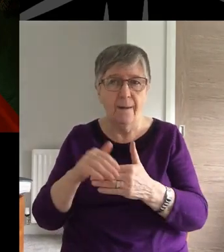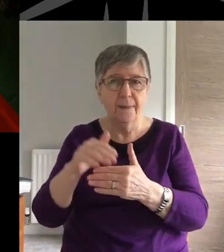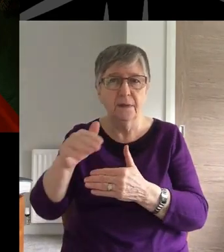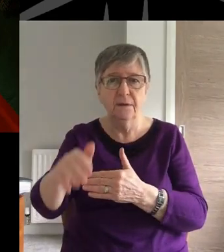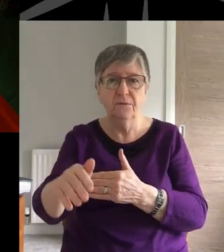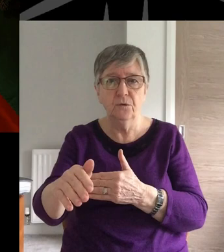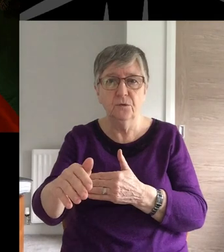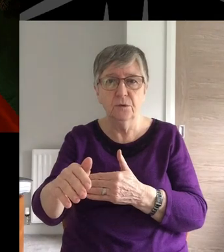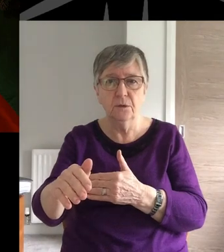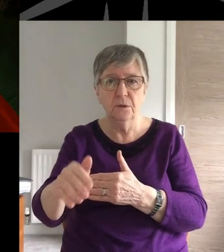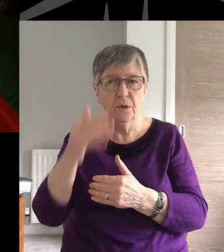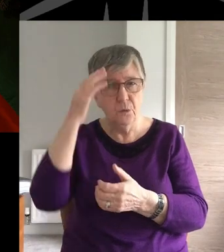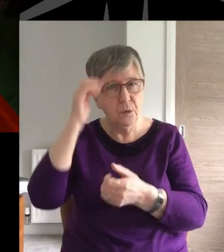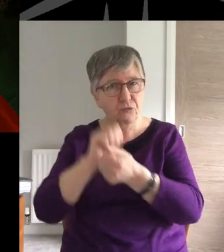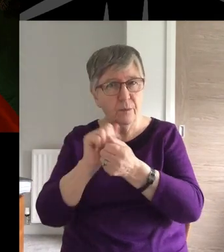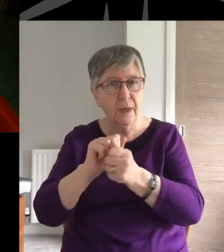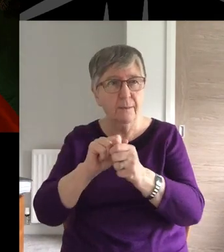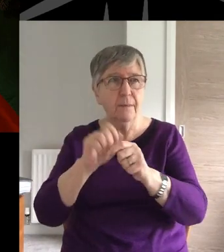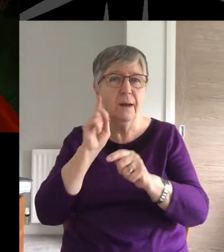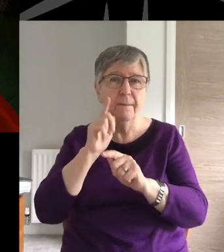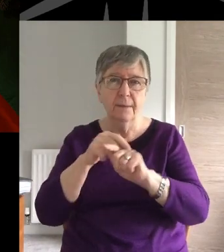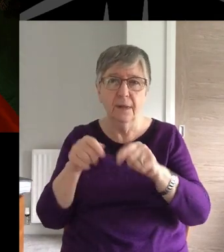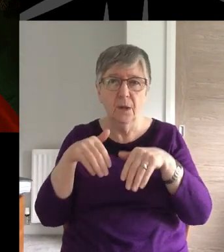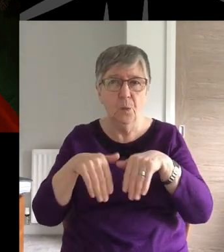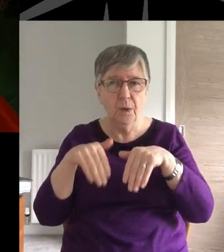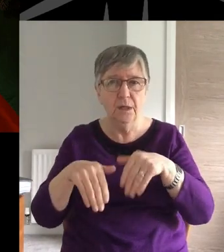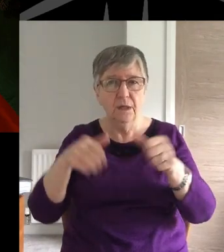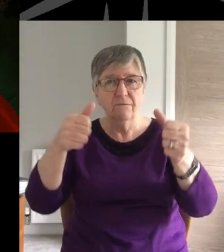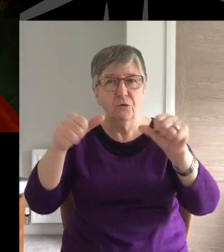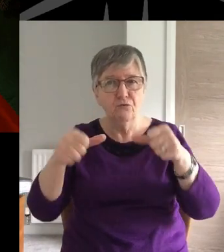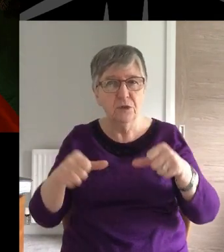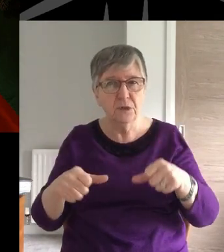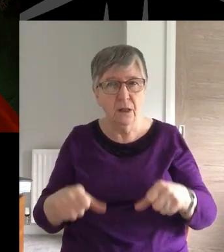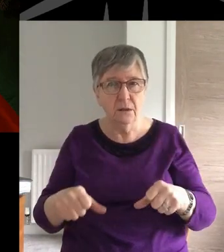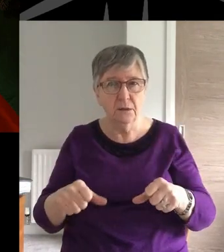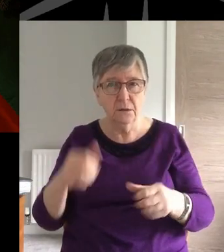We bring to mind those who don't know how a result will pan out.